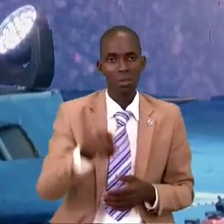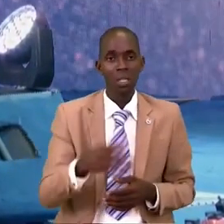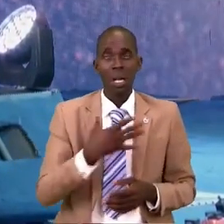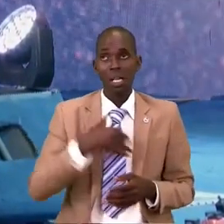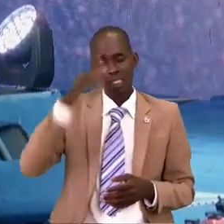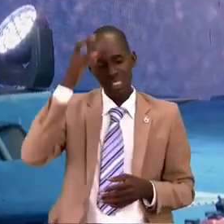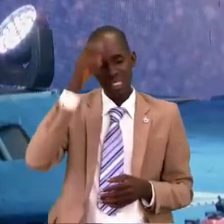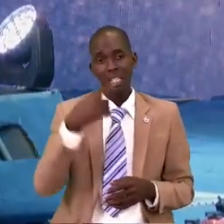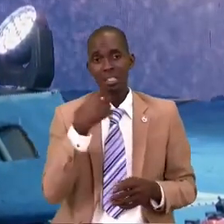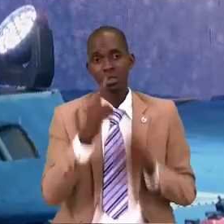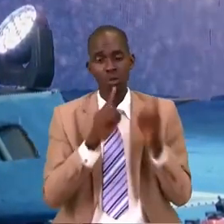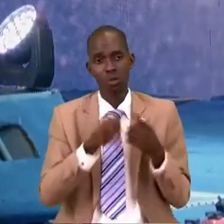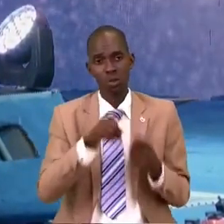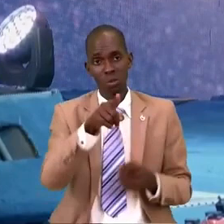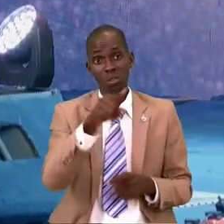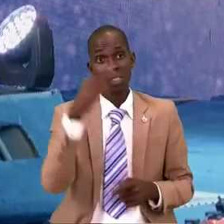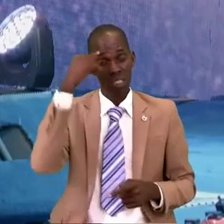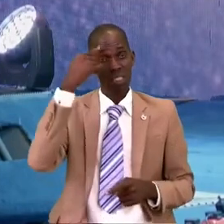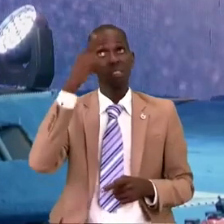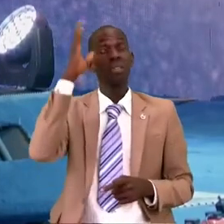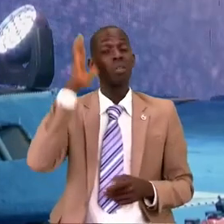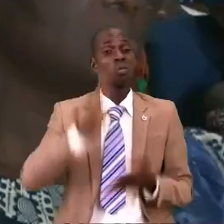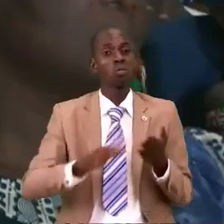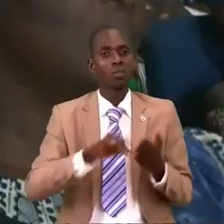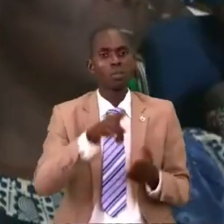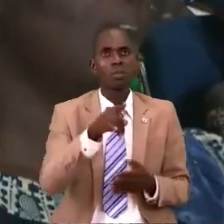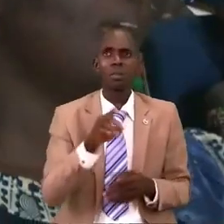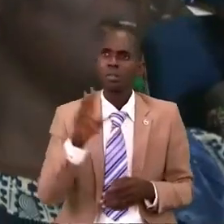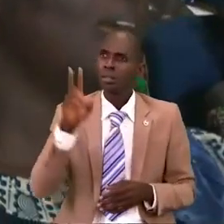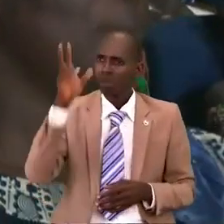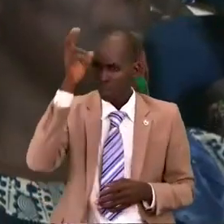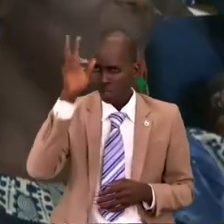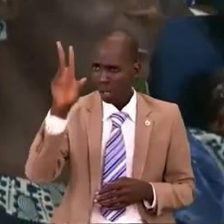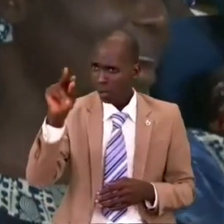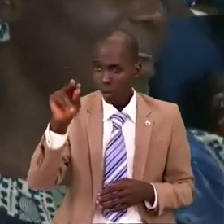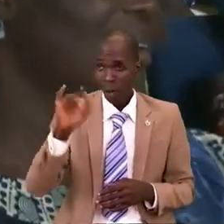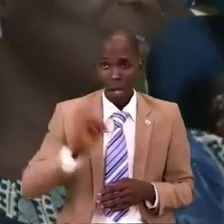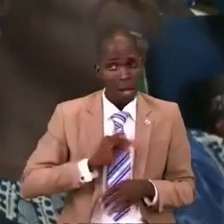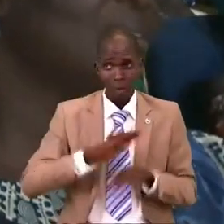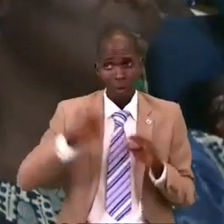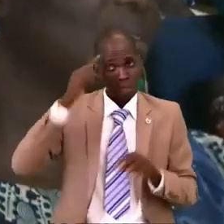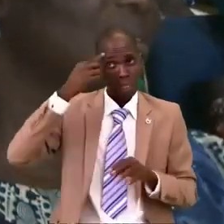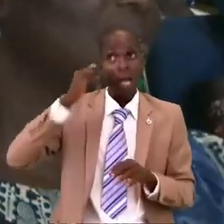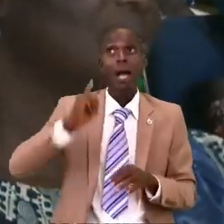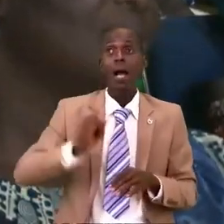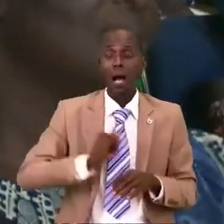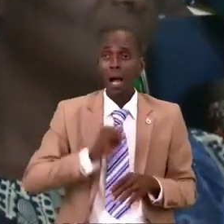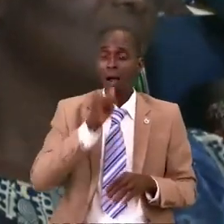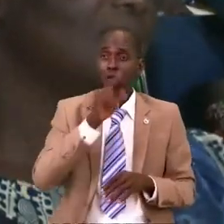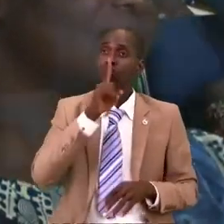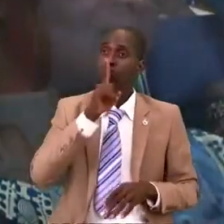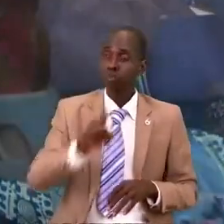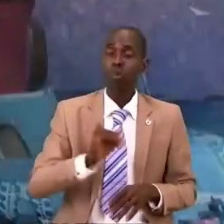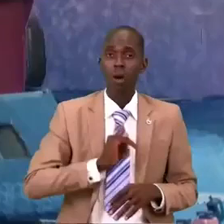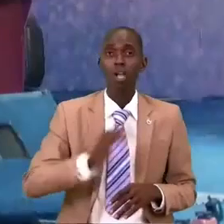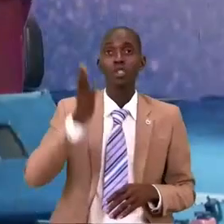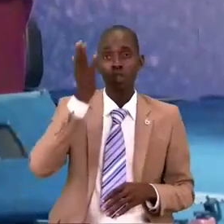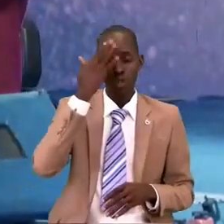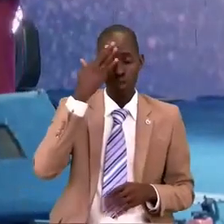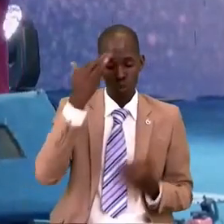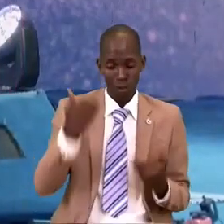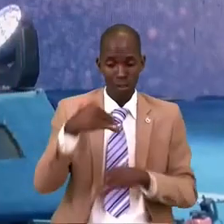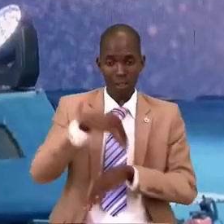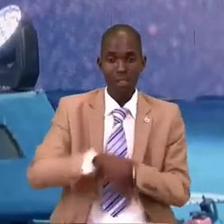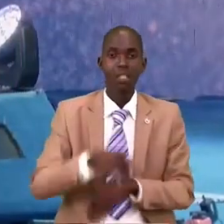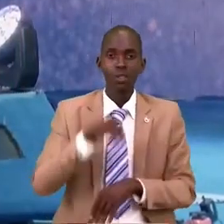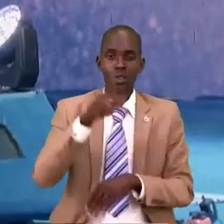I know that tonight you'll be forgiven in Jesus' name. If he has committed sins, they shall be